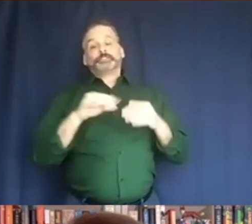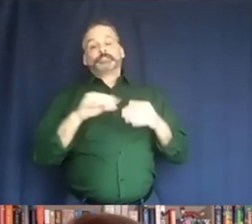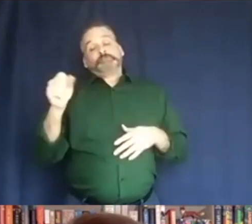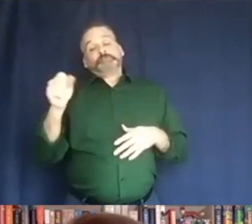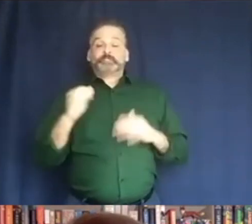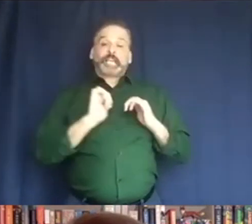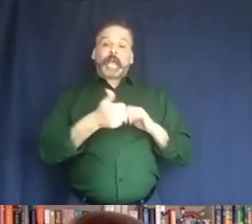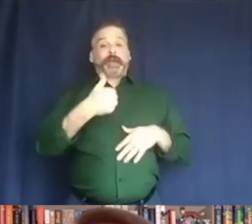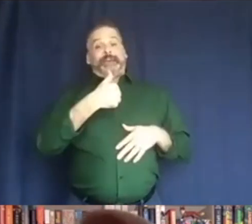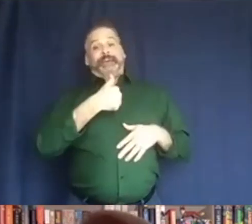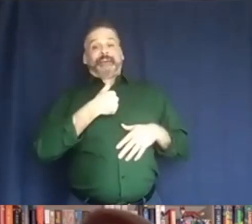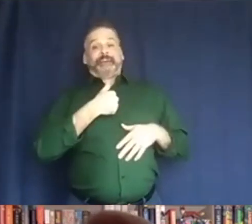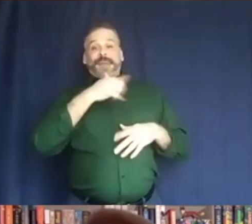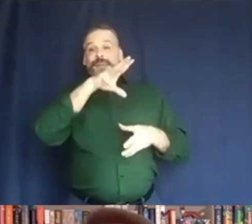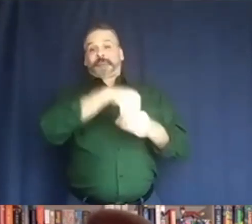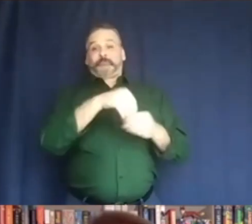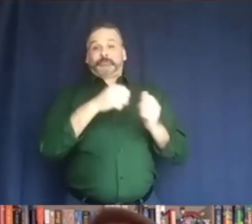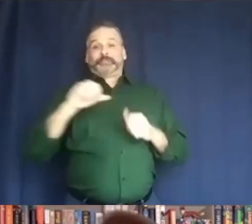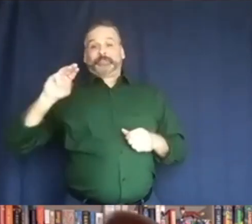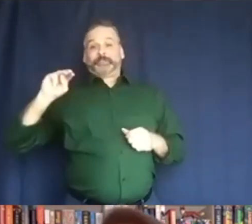I came into it.